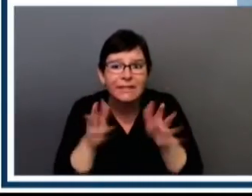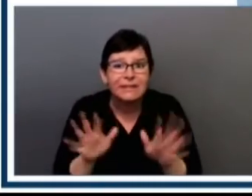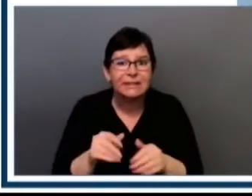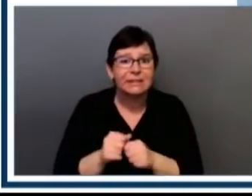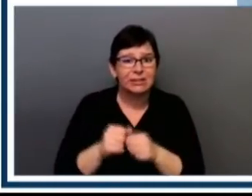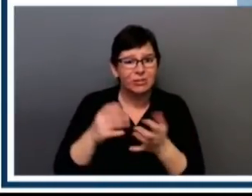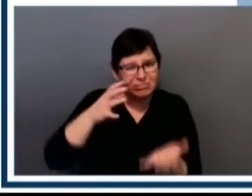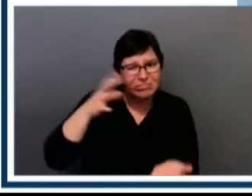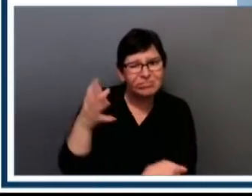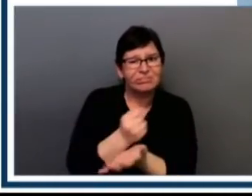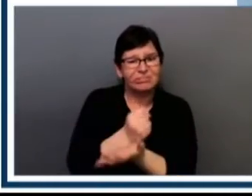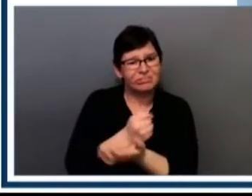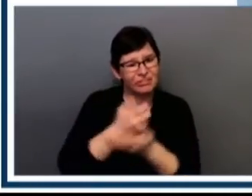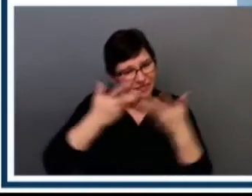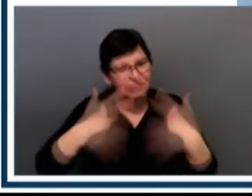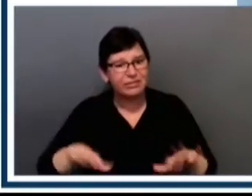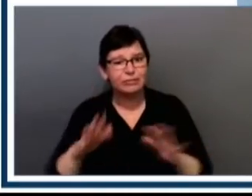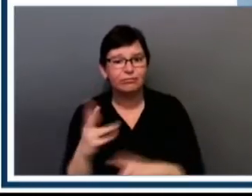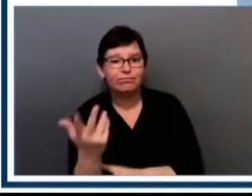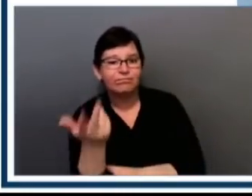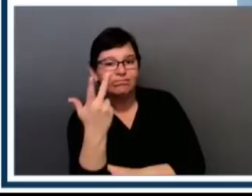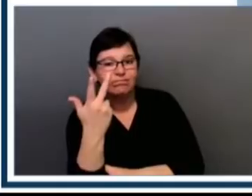COVID infection, is very high.